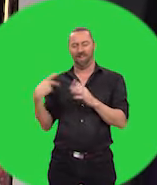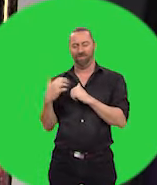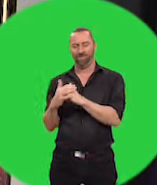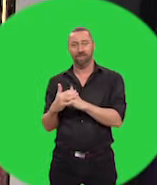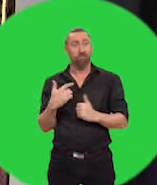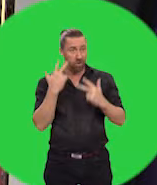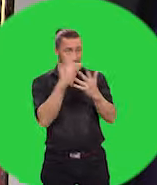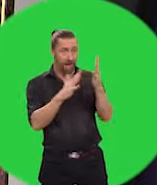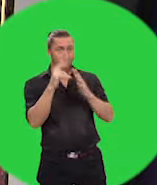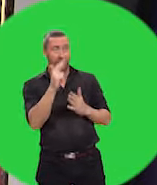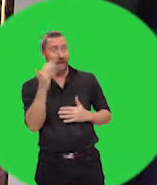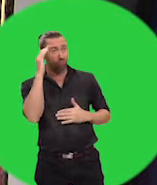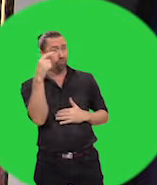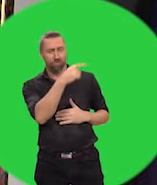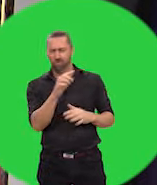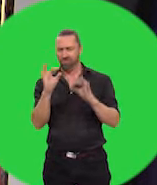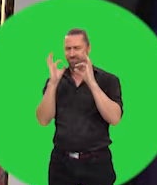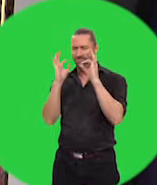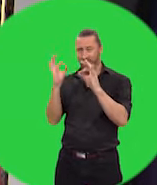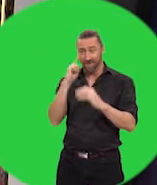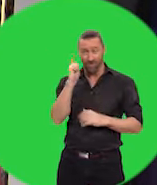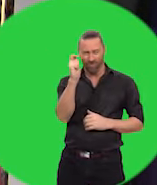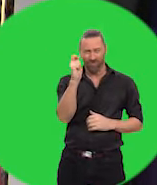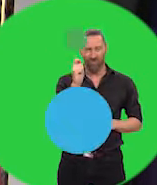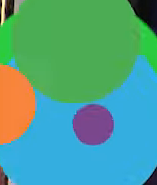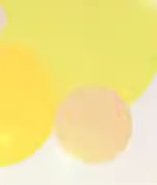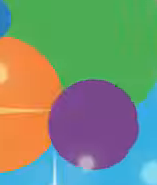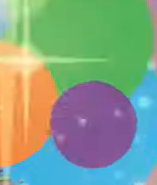how in the art room. Perfect. That's up next. See you soon.